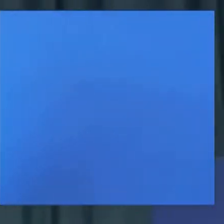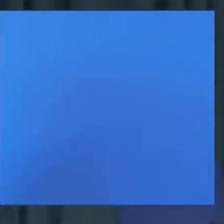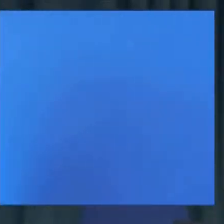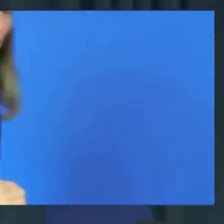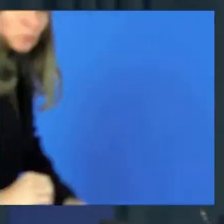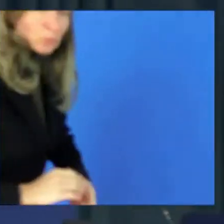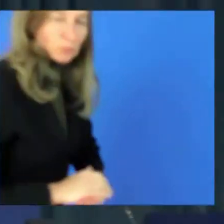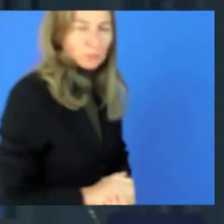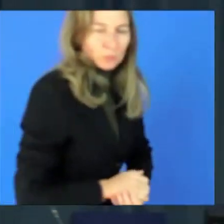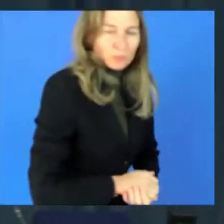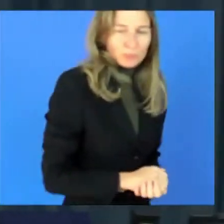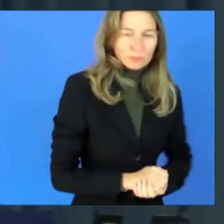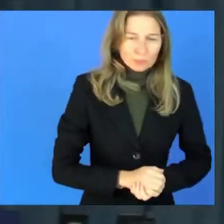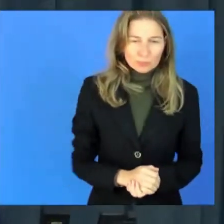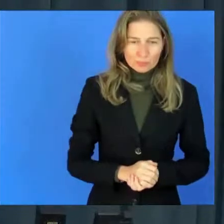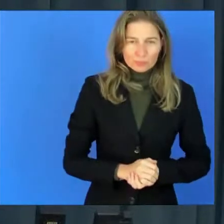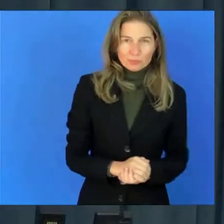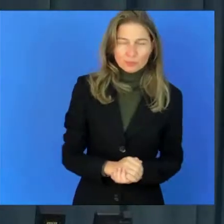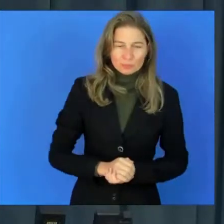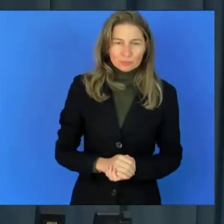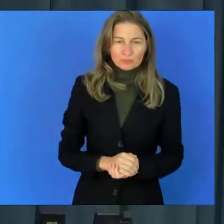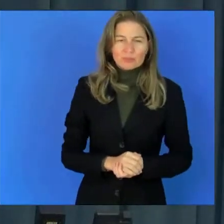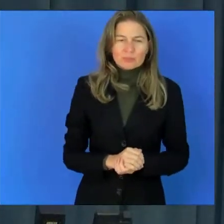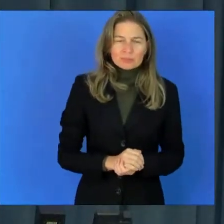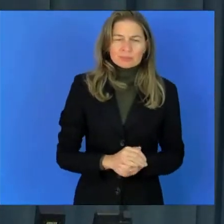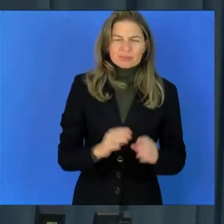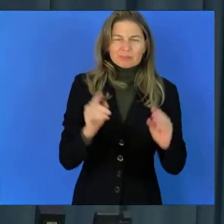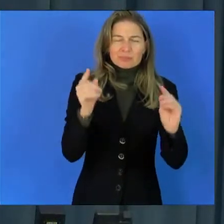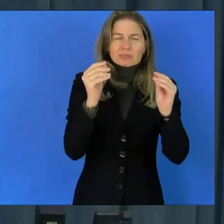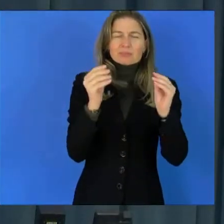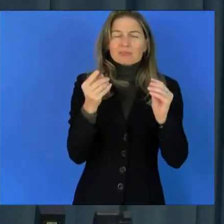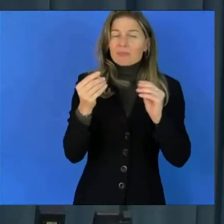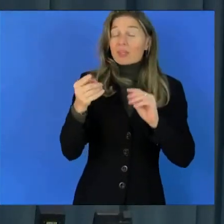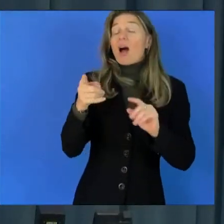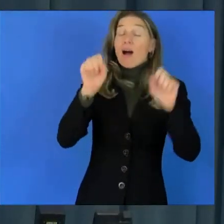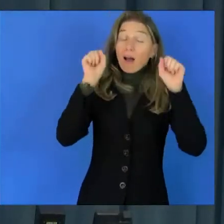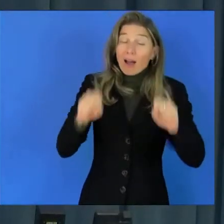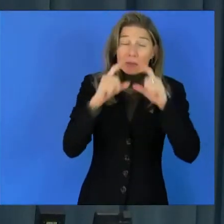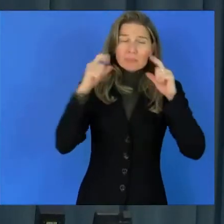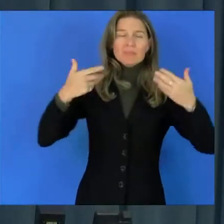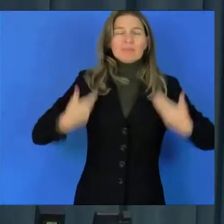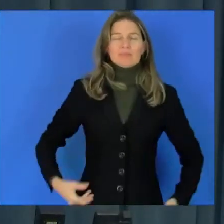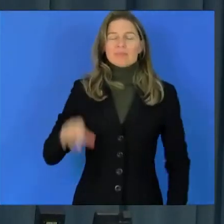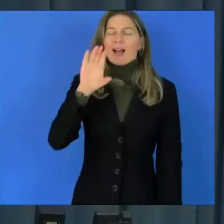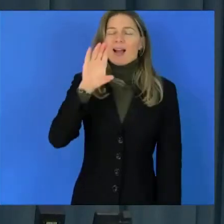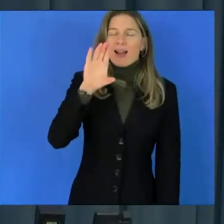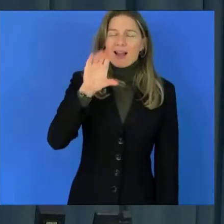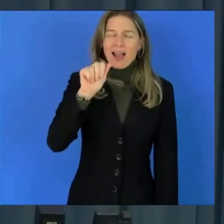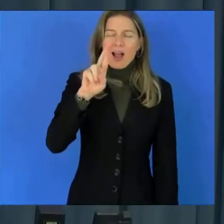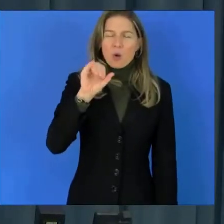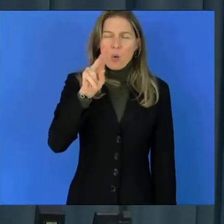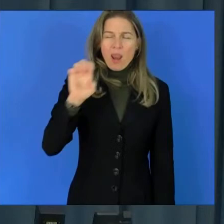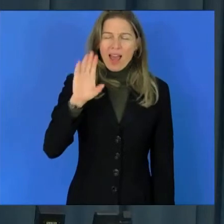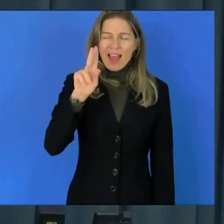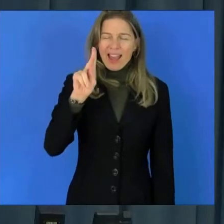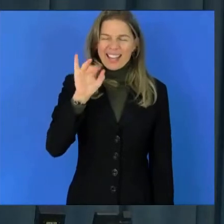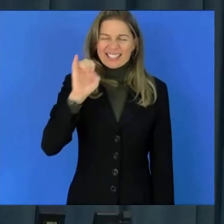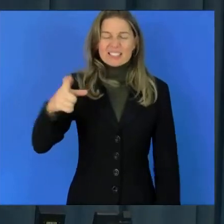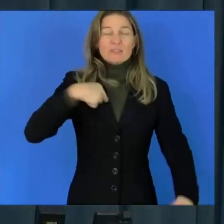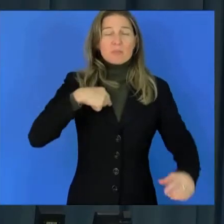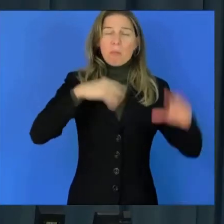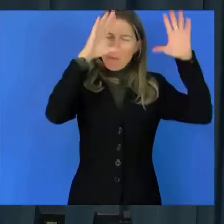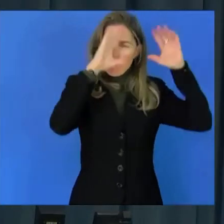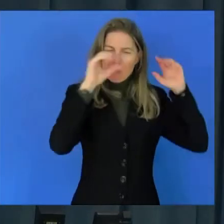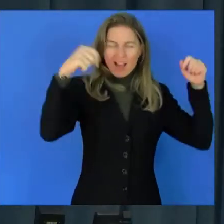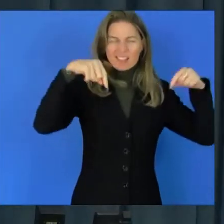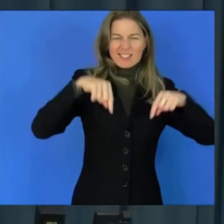of you who do not know me, I am Caroline Casey. I am an ambassador to the Zero Project.